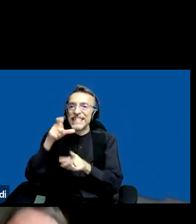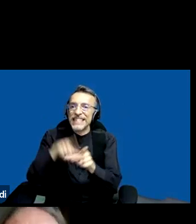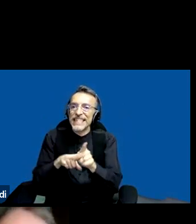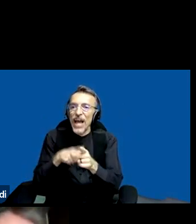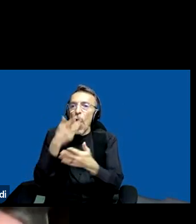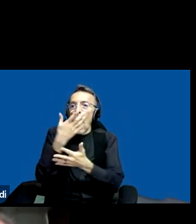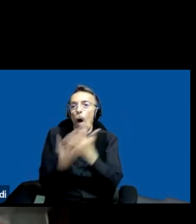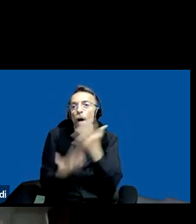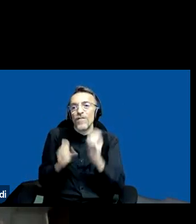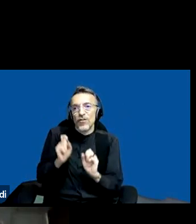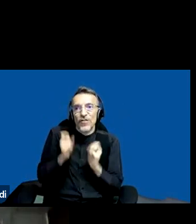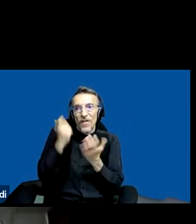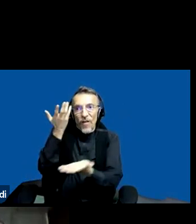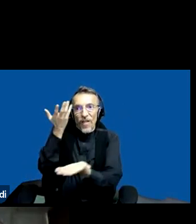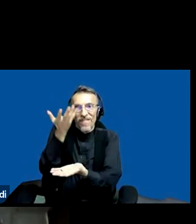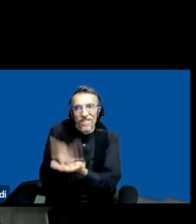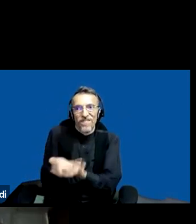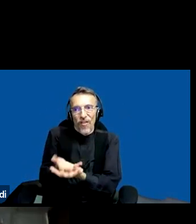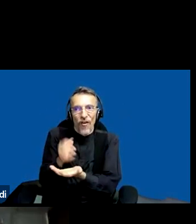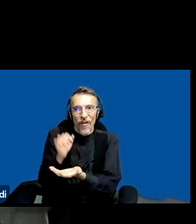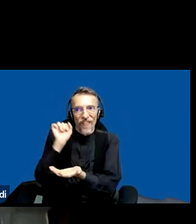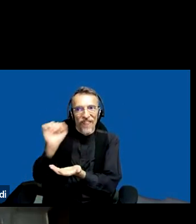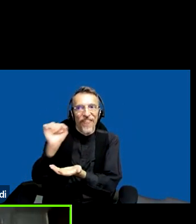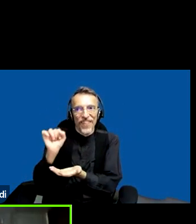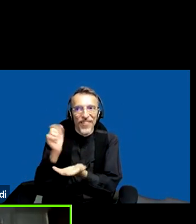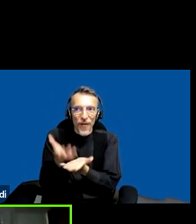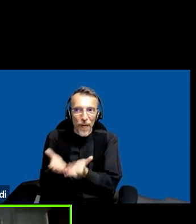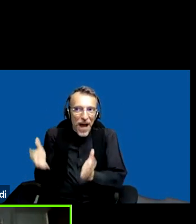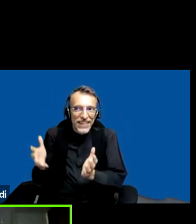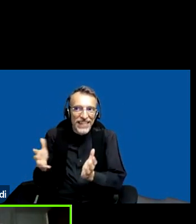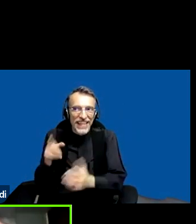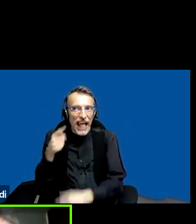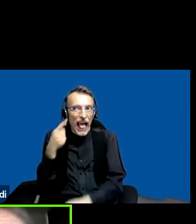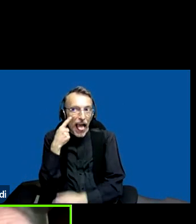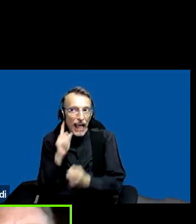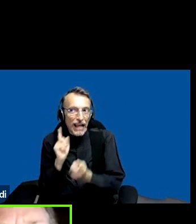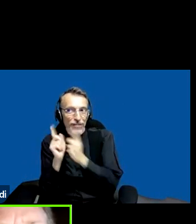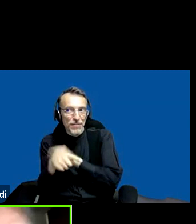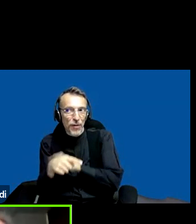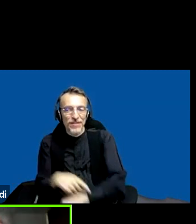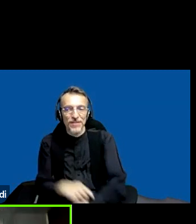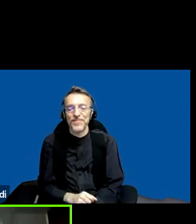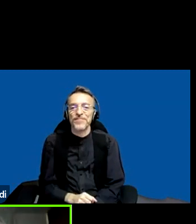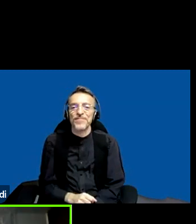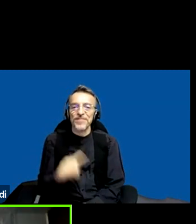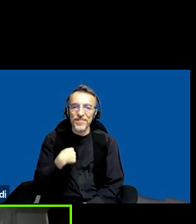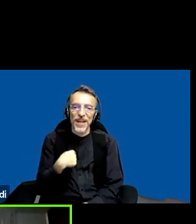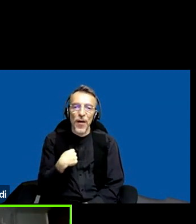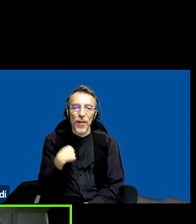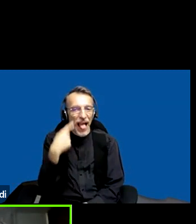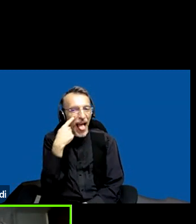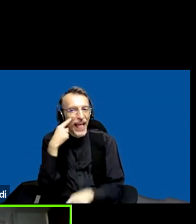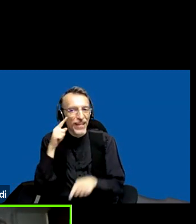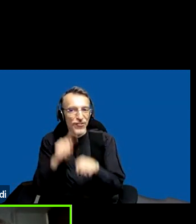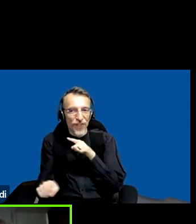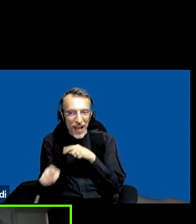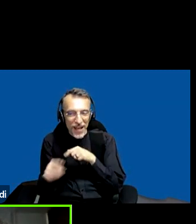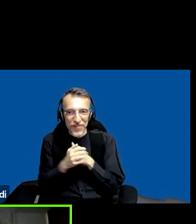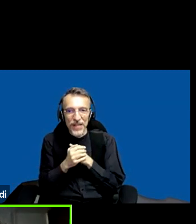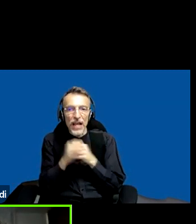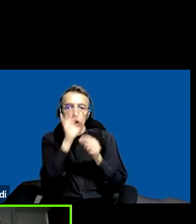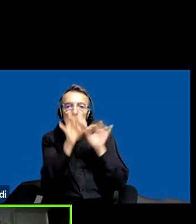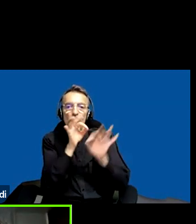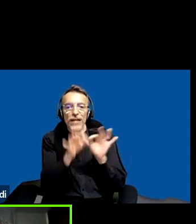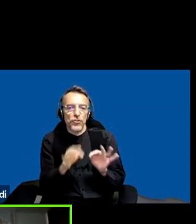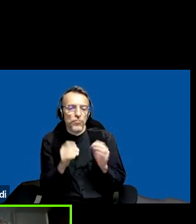would fall in your patch, if you're happy to address those. Sure. Yeah. Well, I will have a quick go, Melissa. Although the questions are really